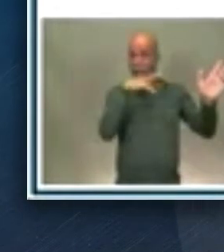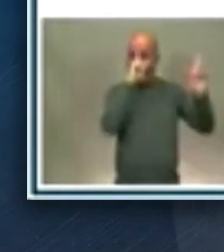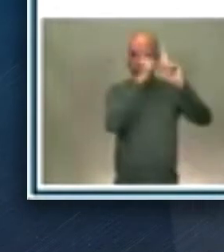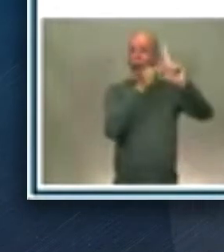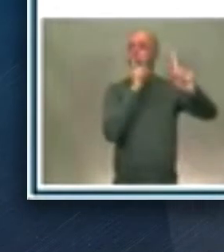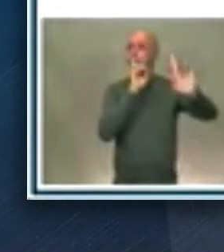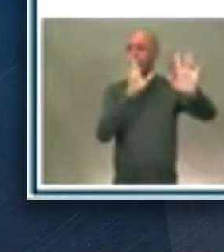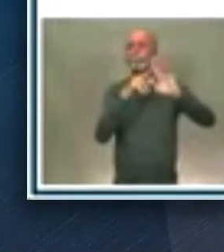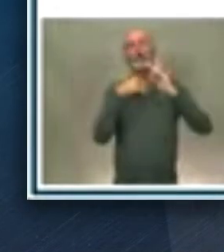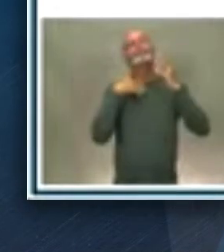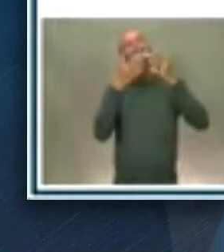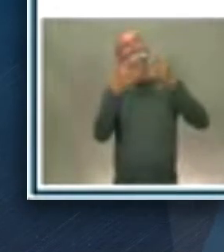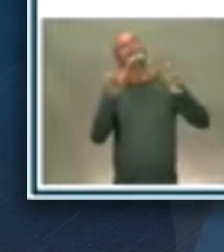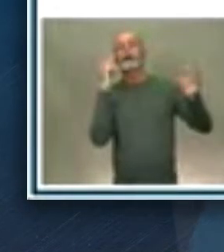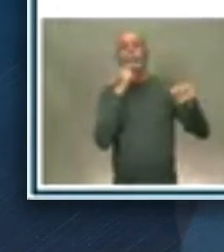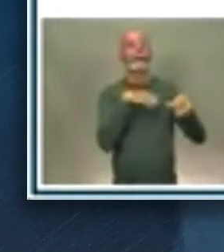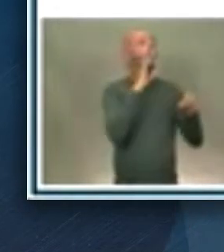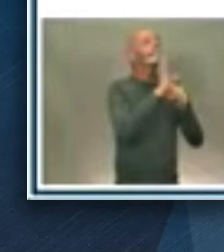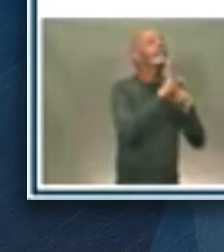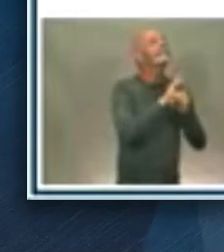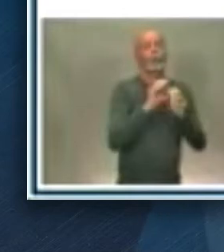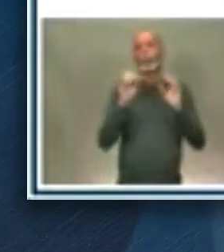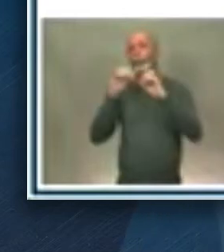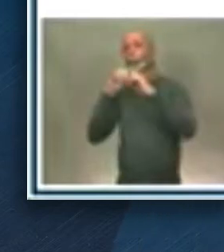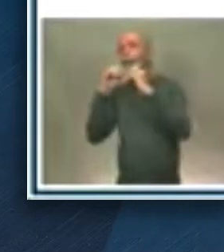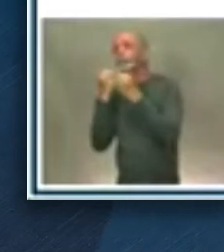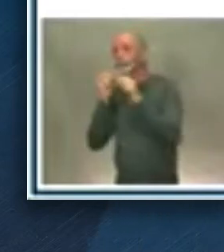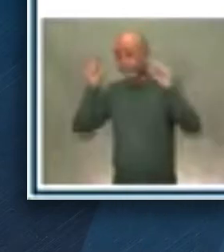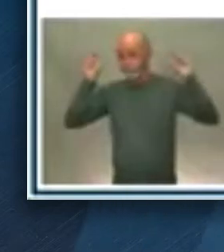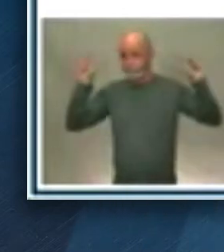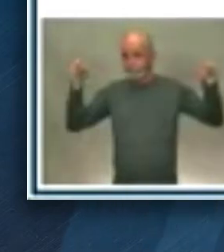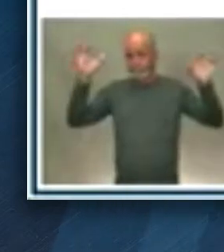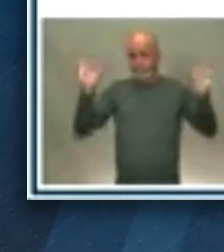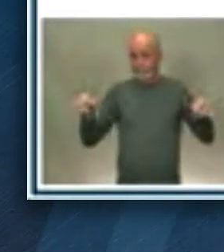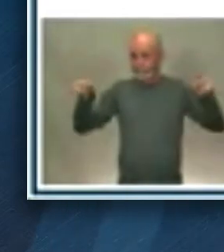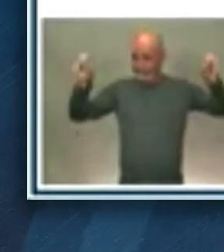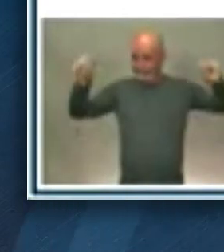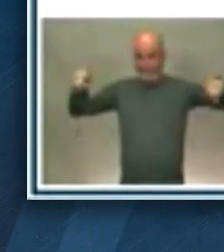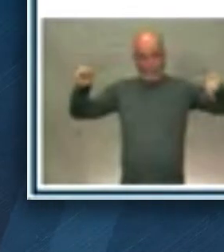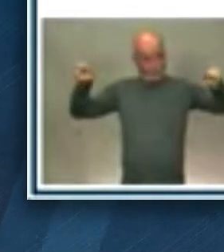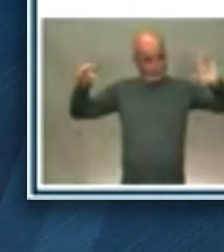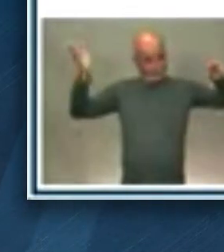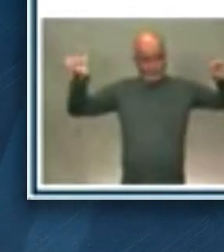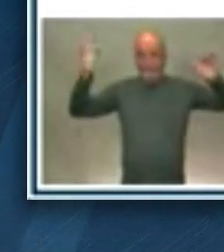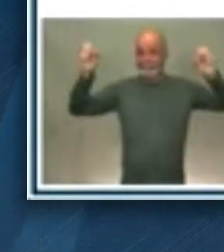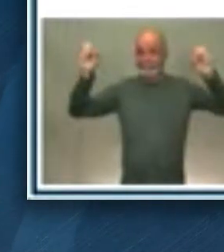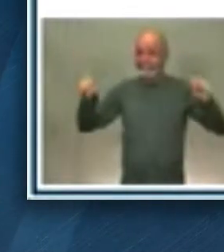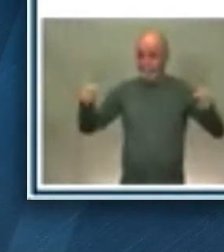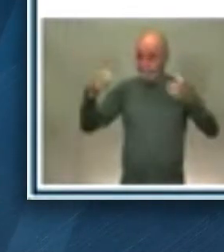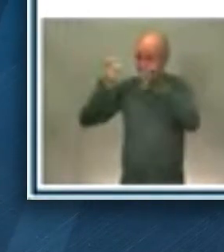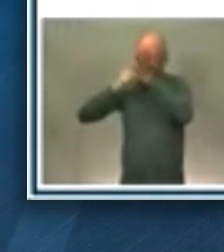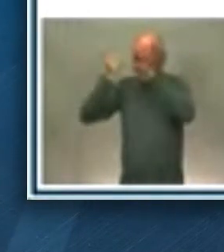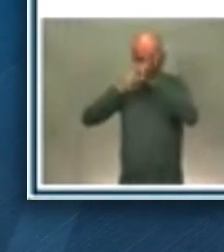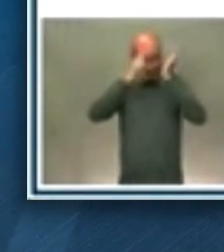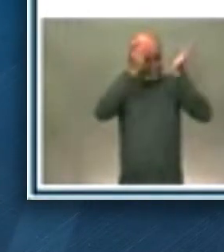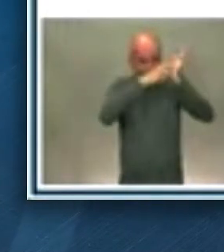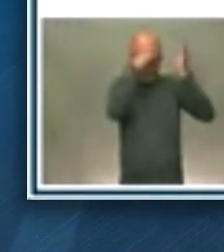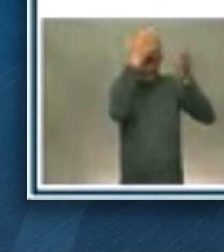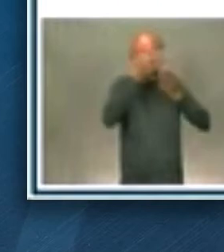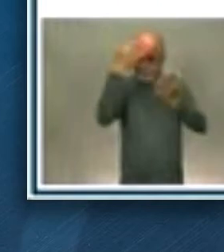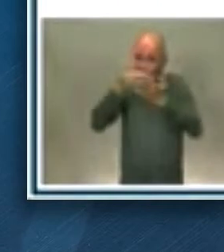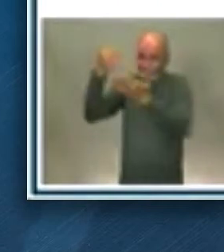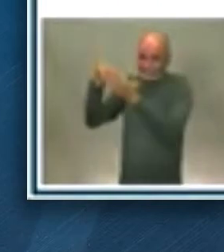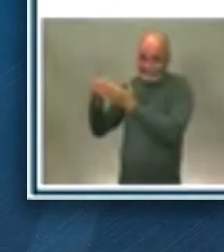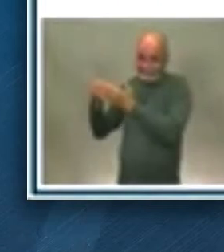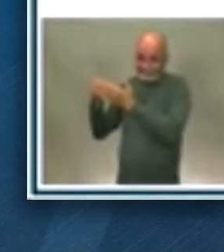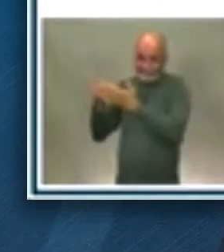and organizations, as I outlined in the answer to a previous question, have that capacity. But I've always advised them they need to look at legal, human rights, other